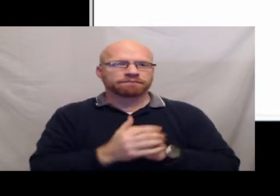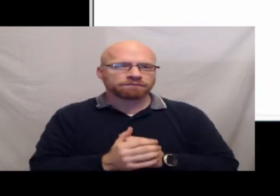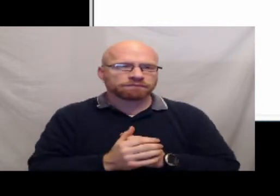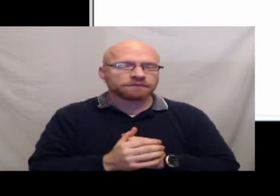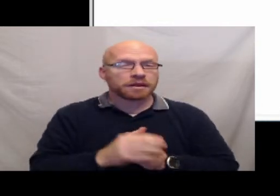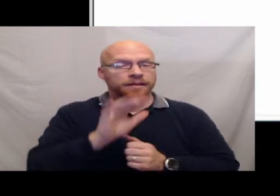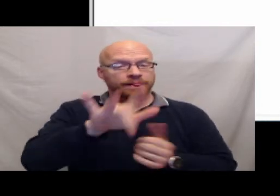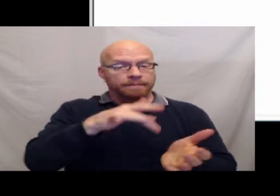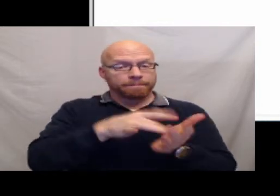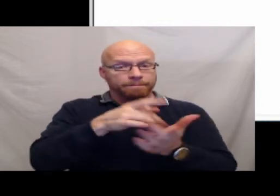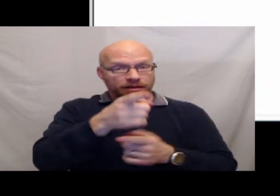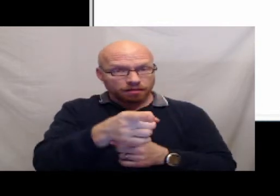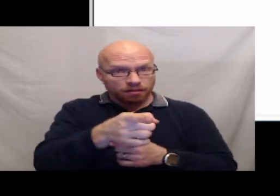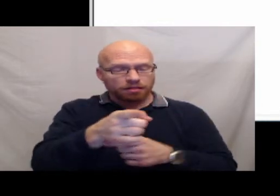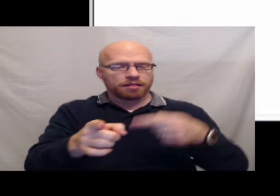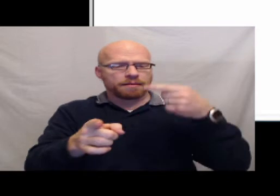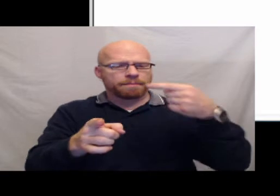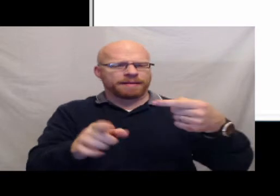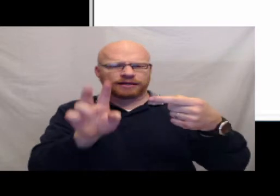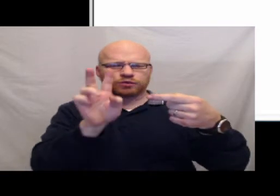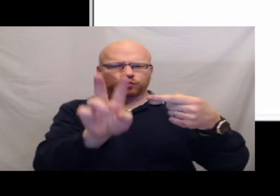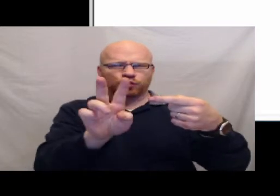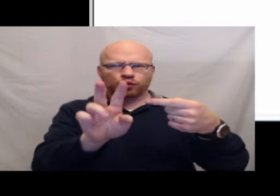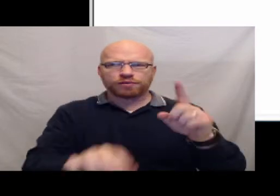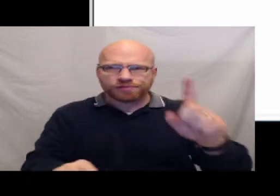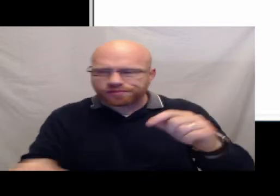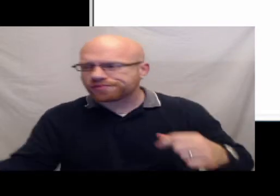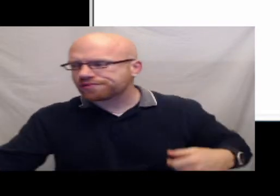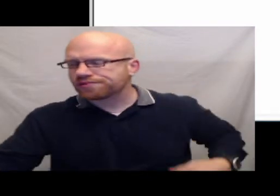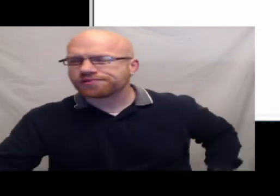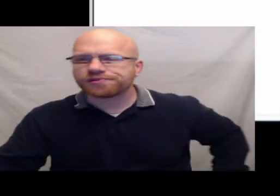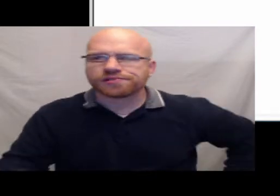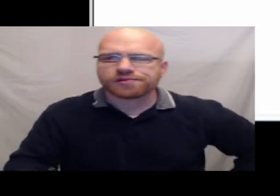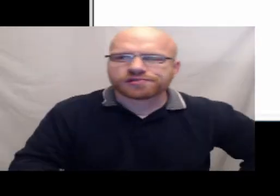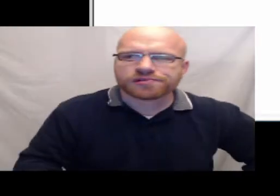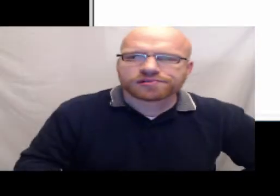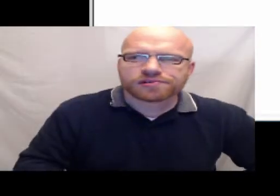negative 3. Now our middle term is negative 2.